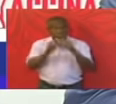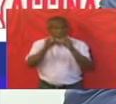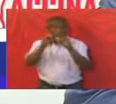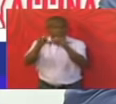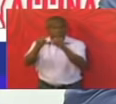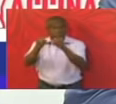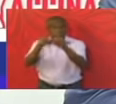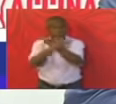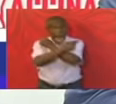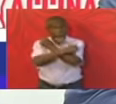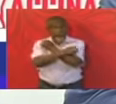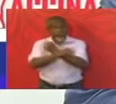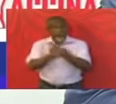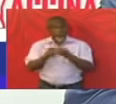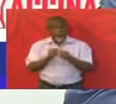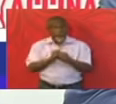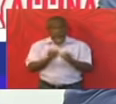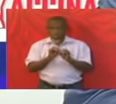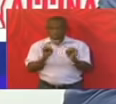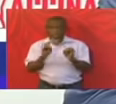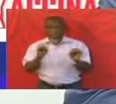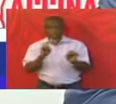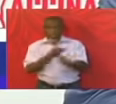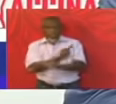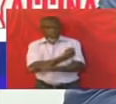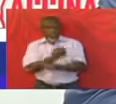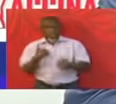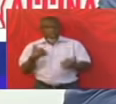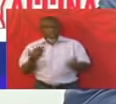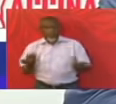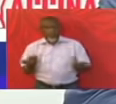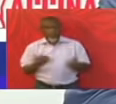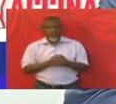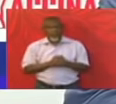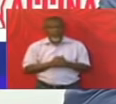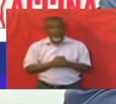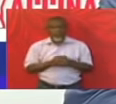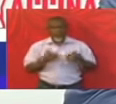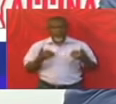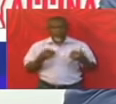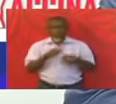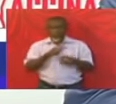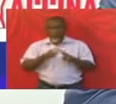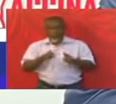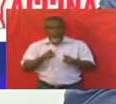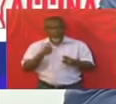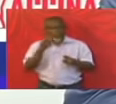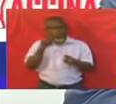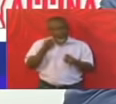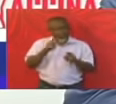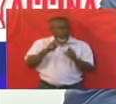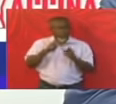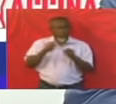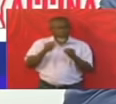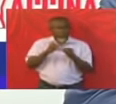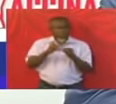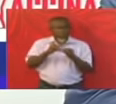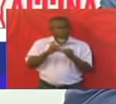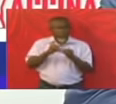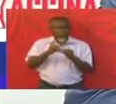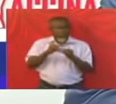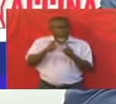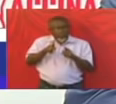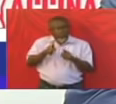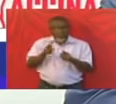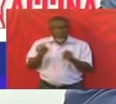completely unvaccinated, and that the remainder are generally individuals who have only had a first dose of vaccine,